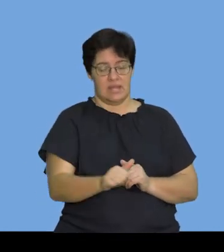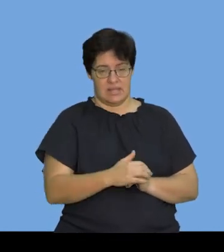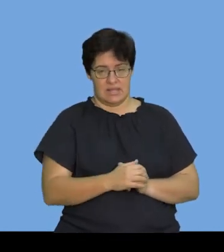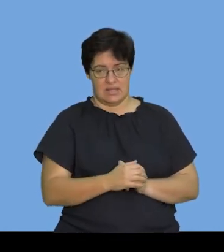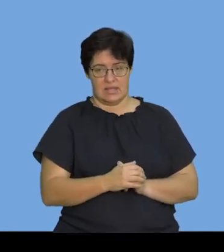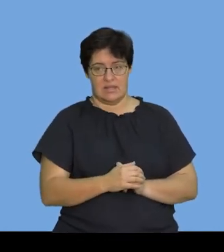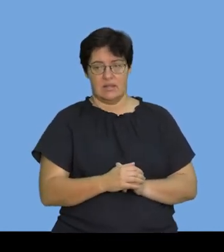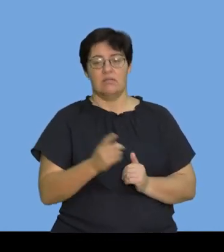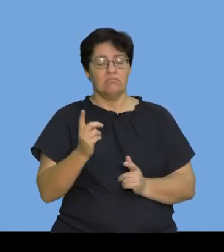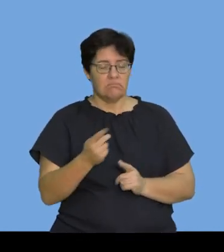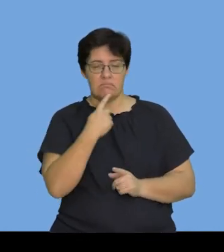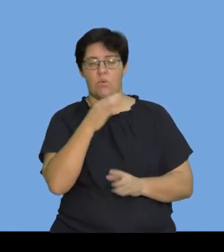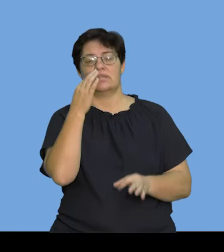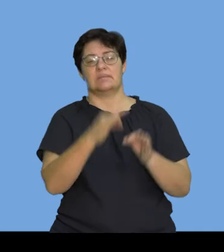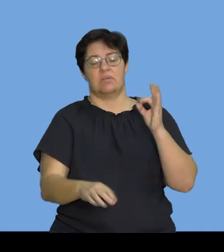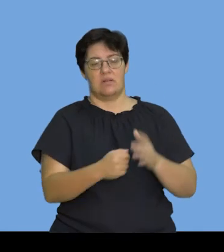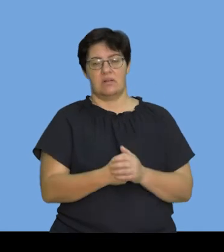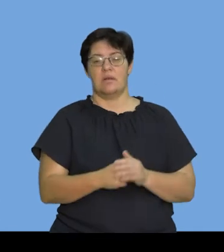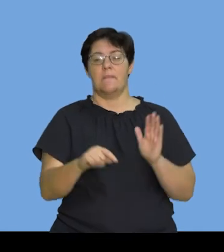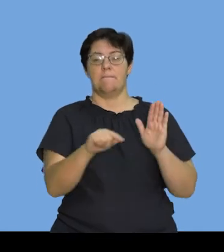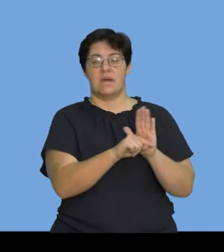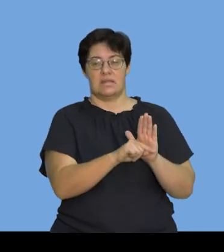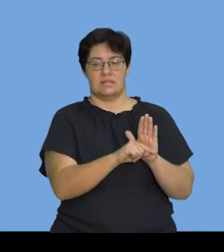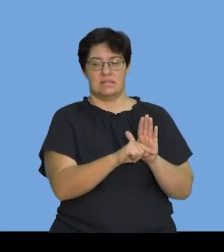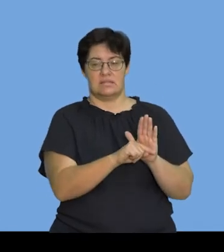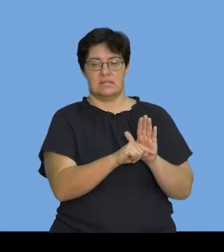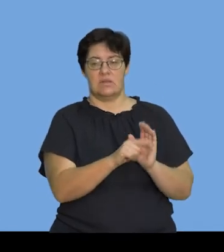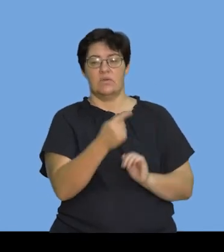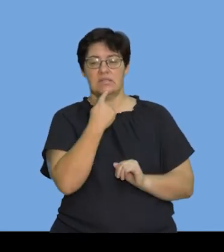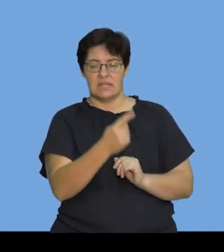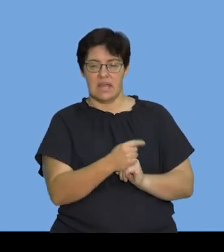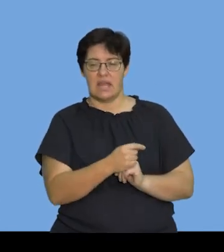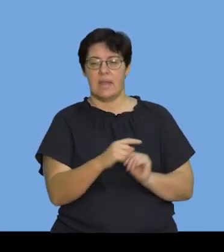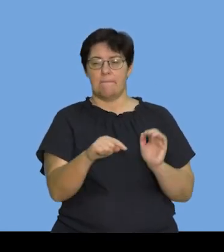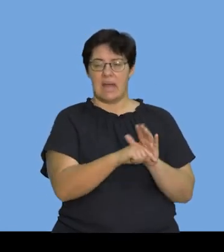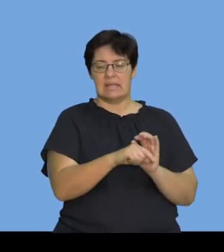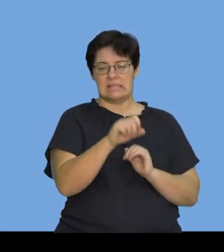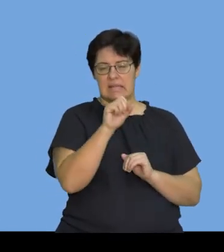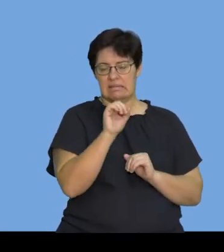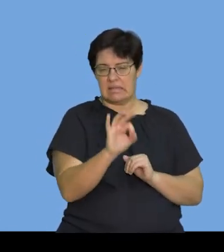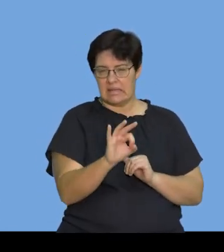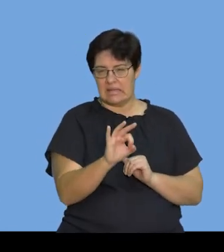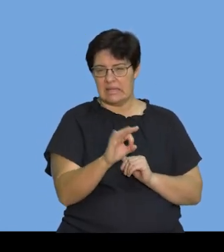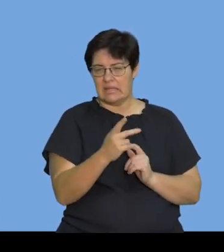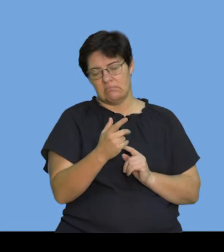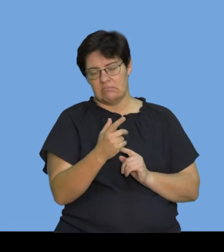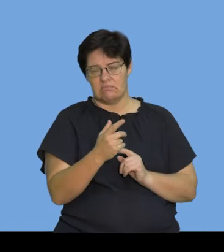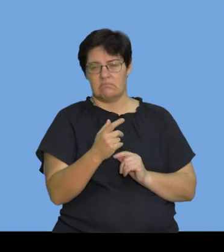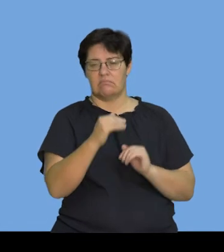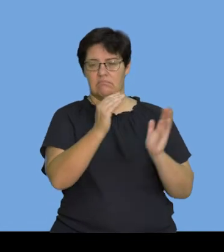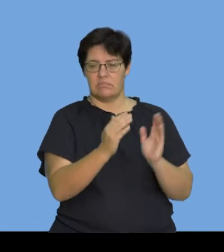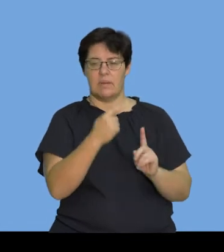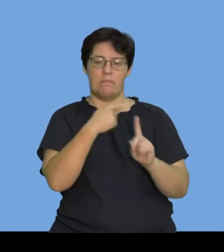can then simplify this. Minus, the b we said is -3, so it will be -3, plus or